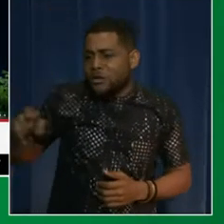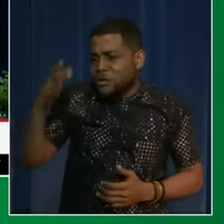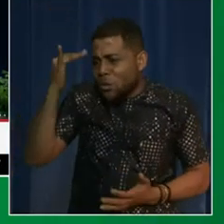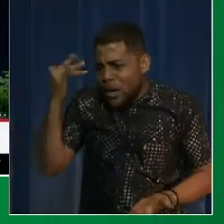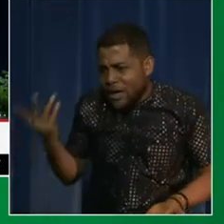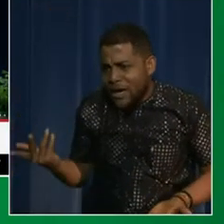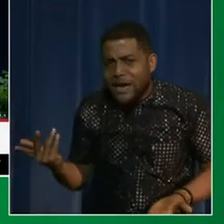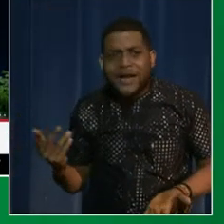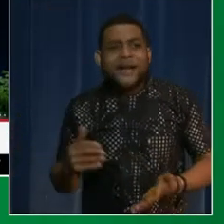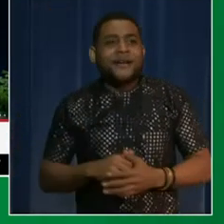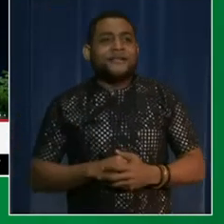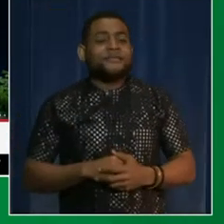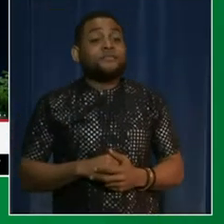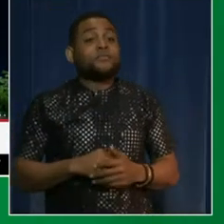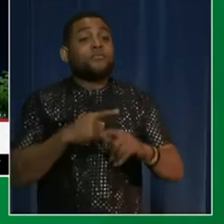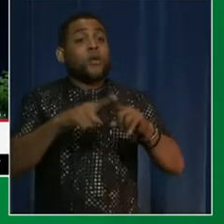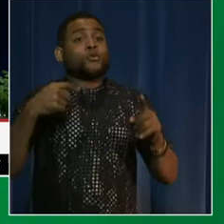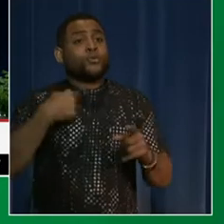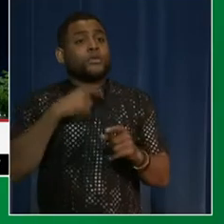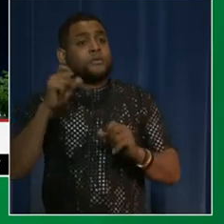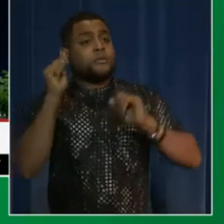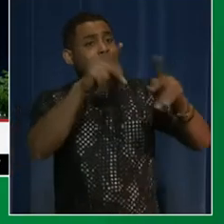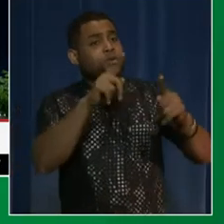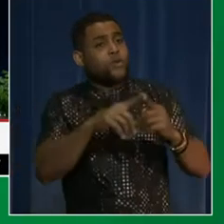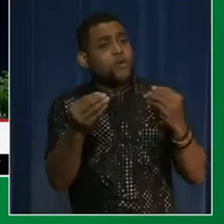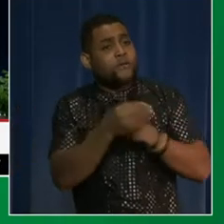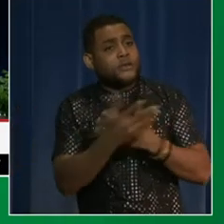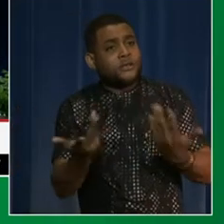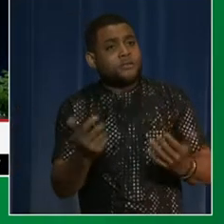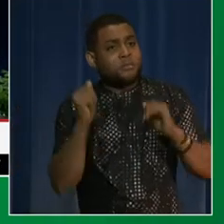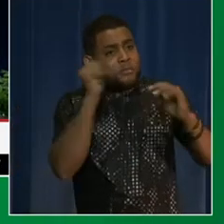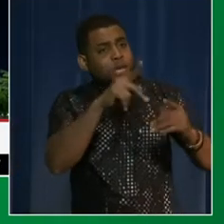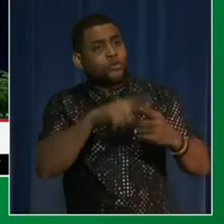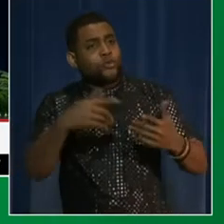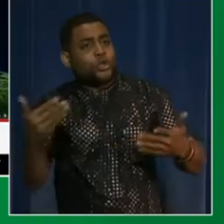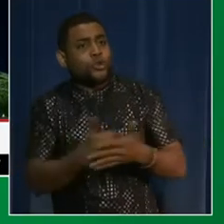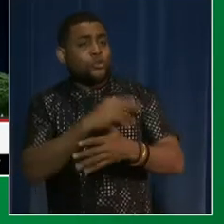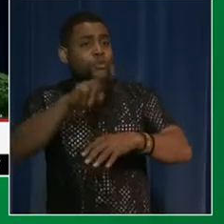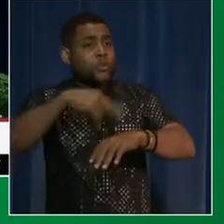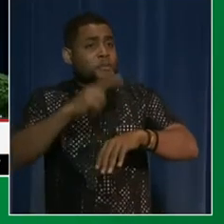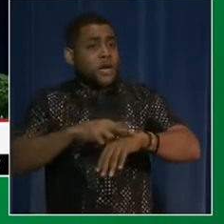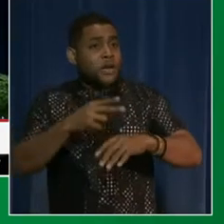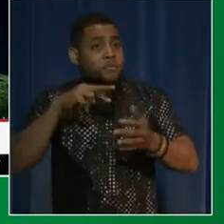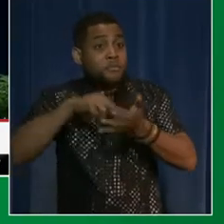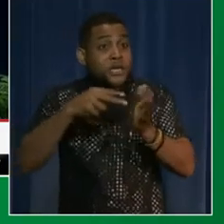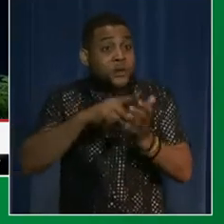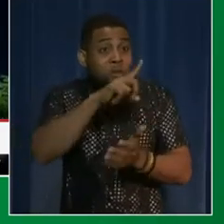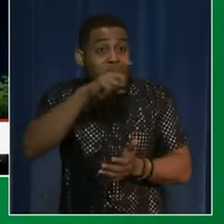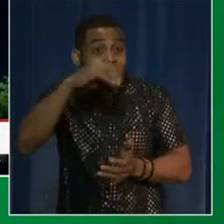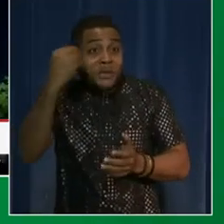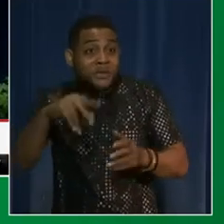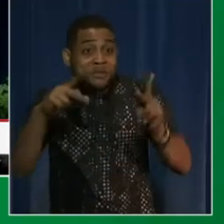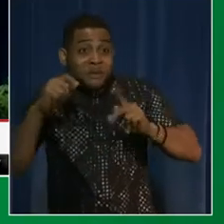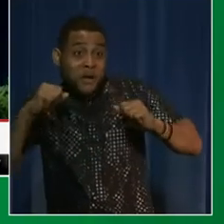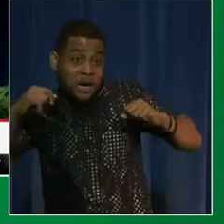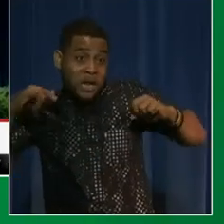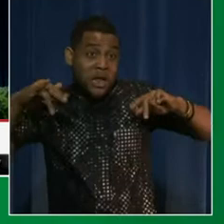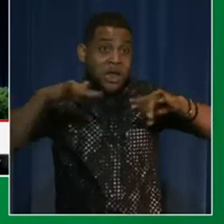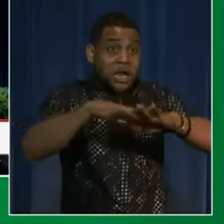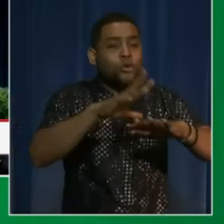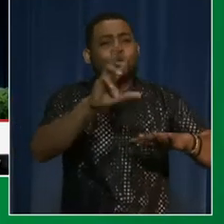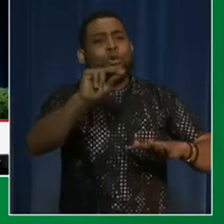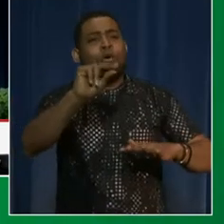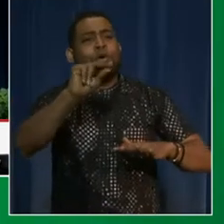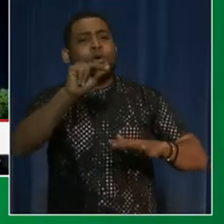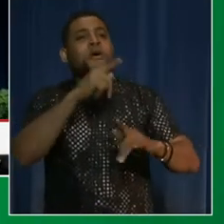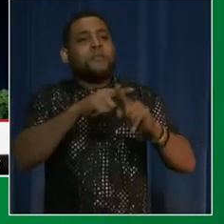need to get back to the office. We need to get back to the new normal. And that doesn't mean that 100% of the people come back 100% of the time, but we need most of the people to come